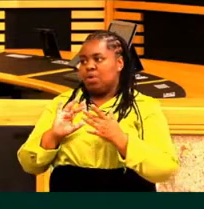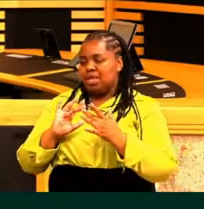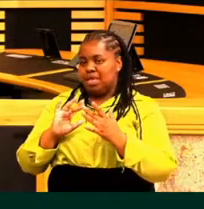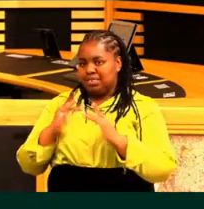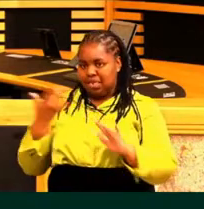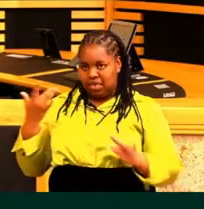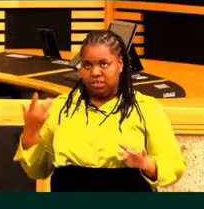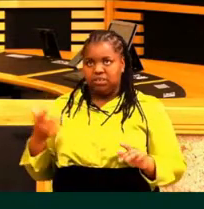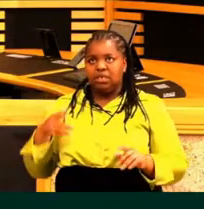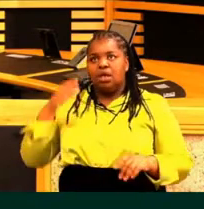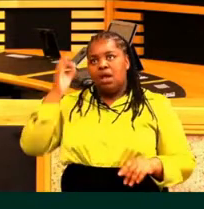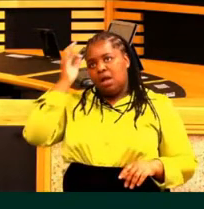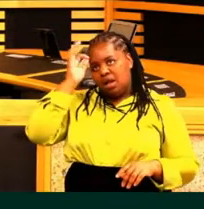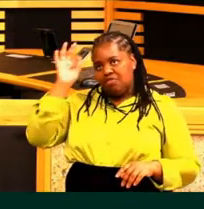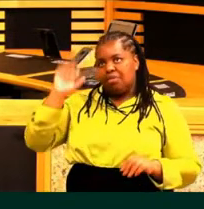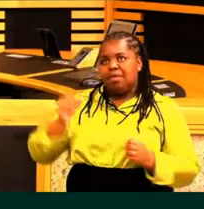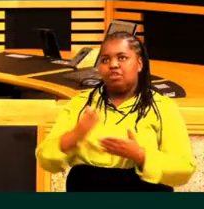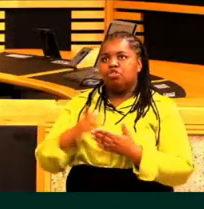foreign